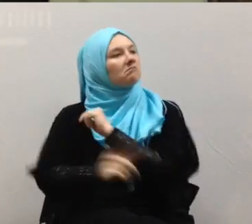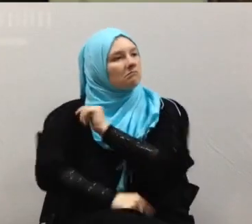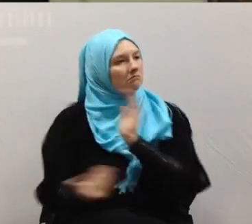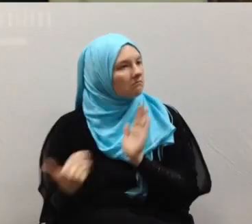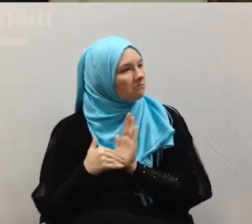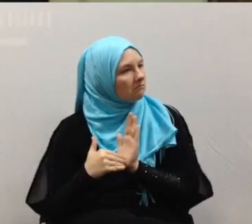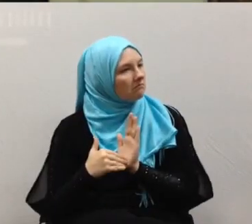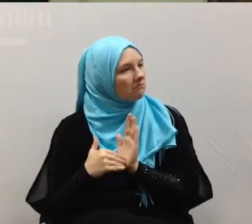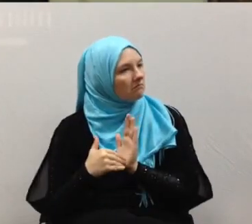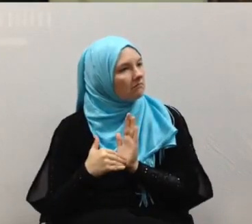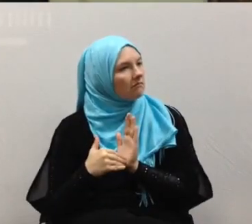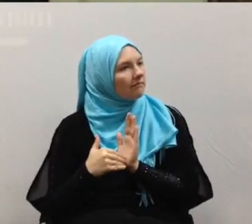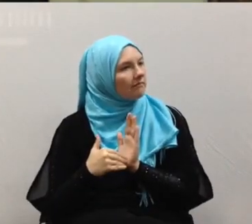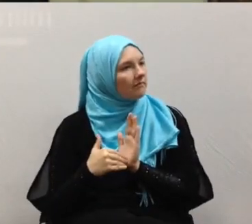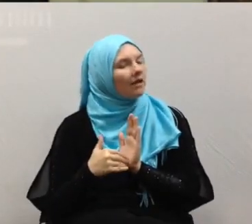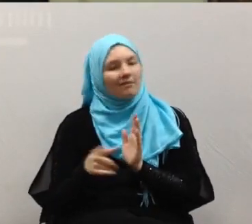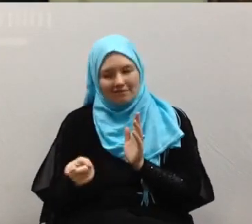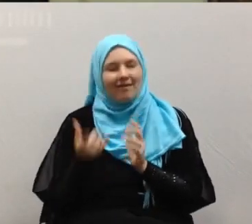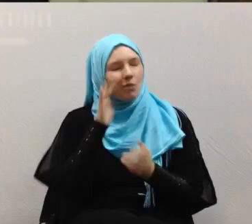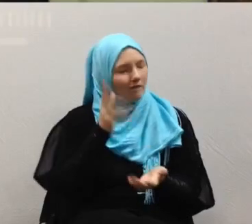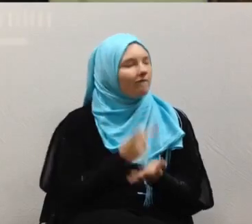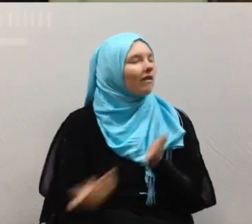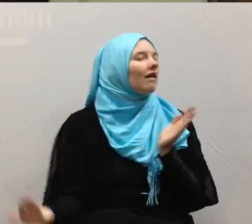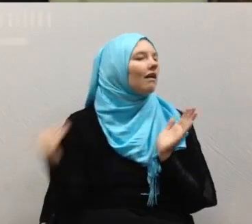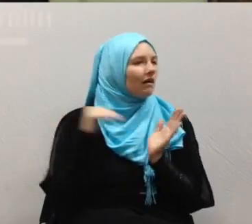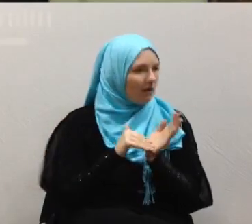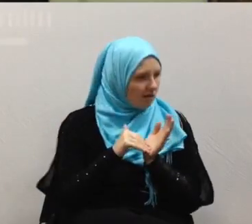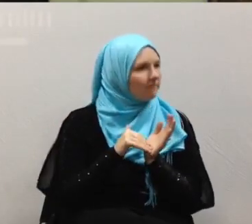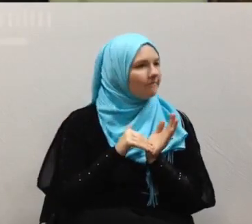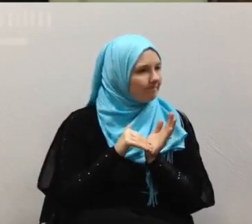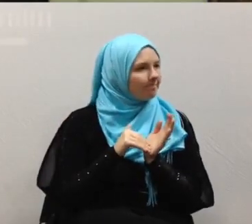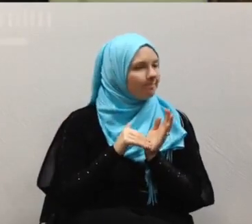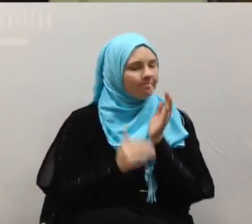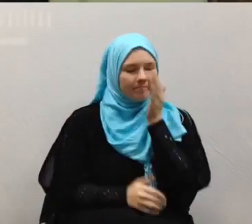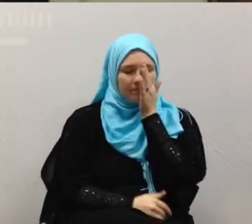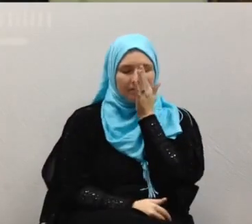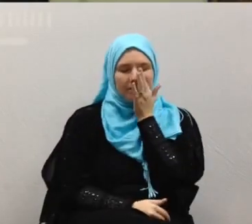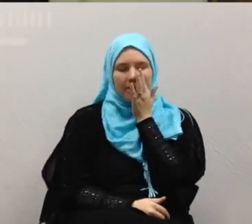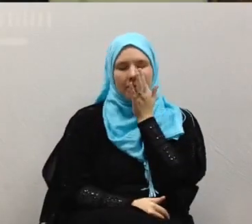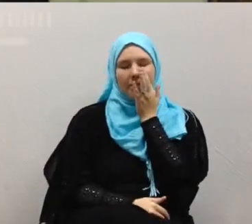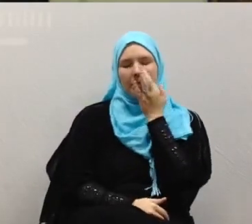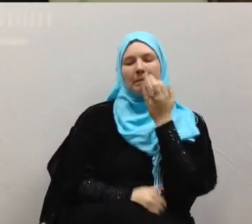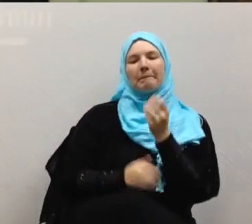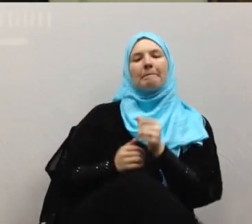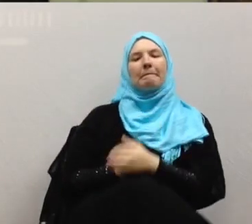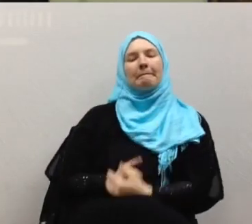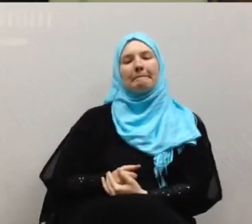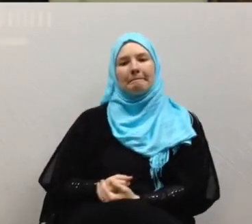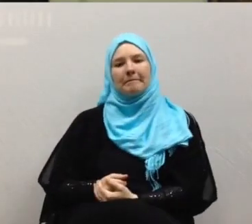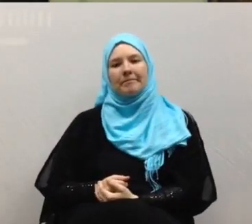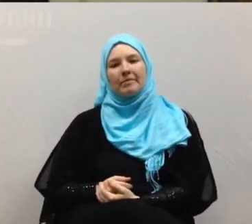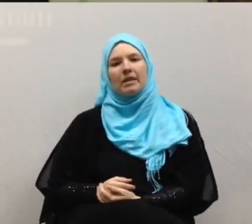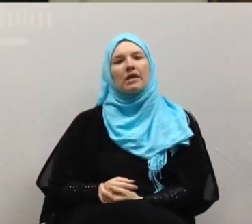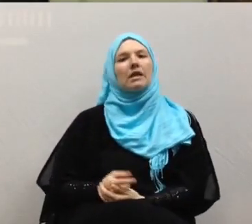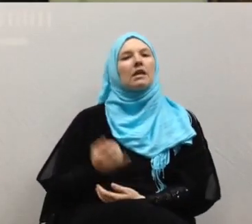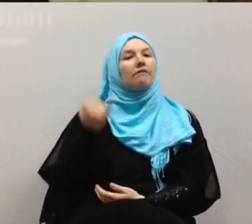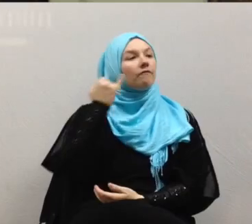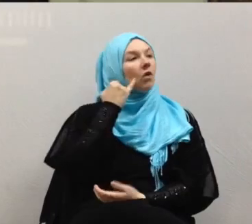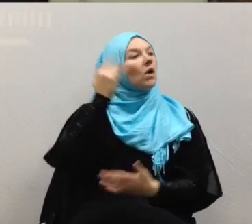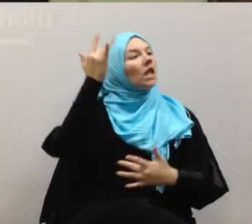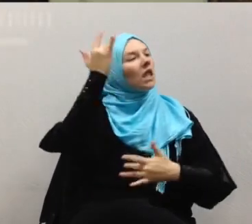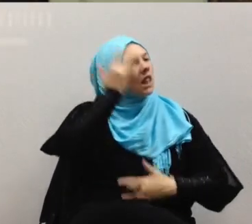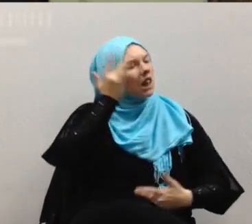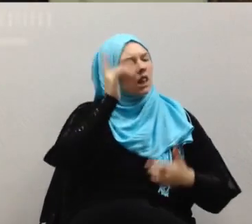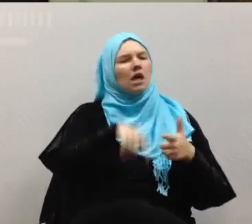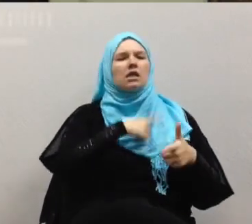guilt, or upon the lame any guilt, or upon the ill for staying behind. And whoever obeys Allah and His